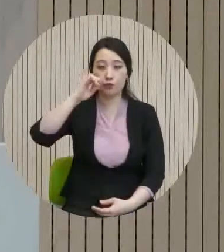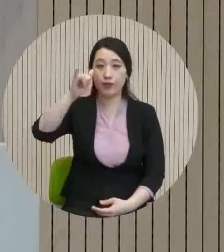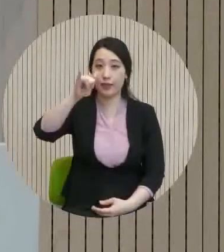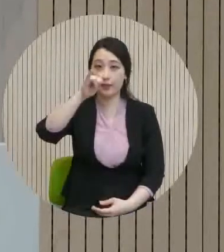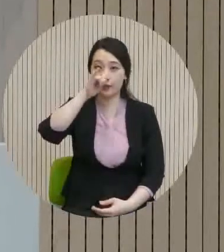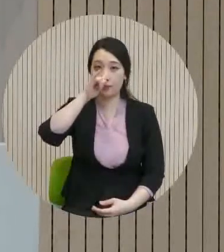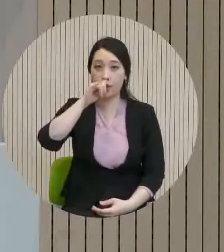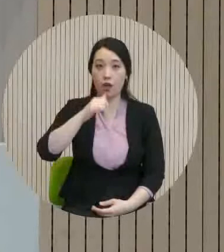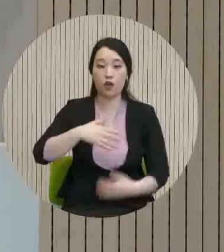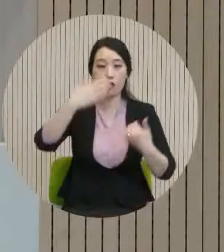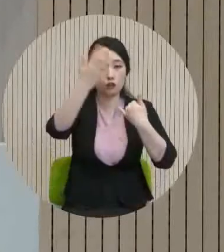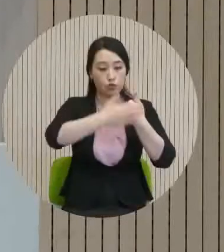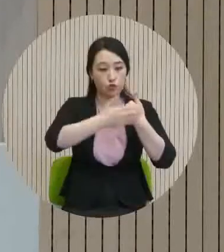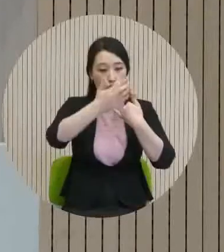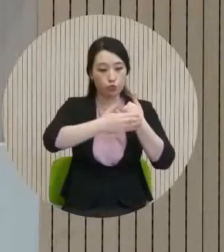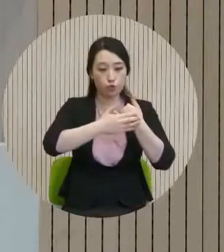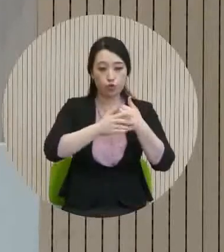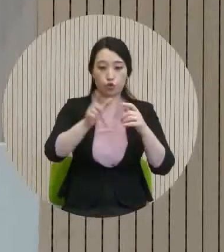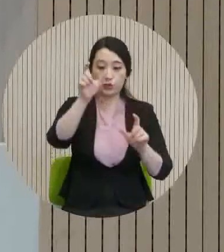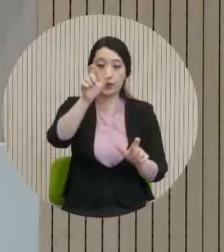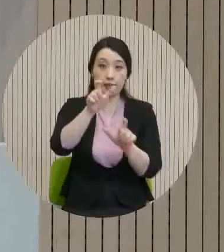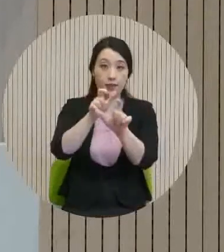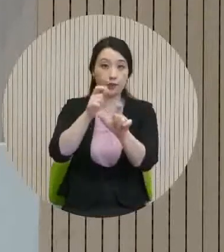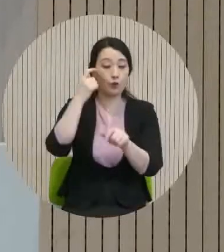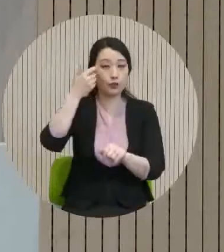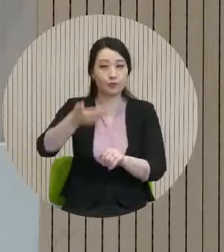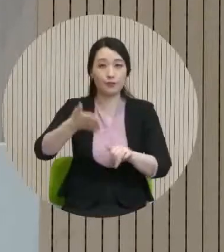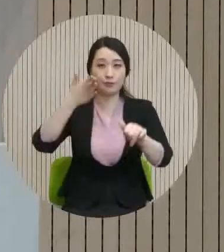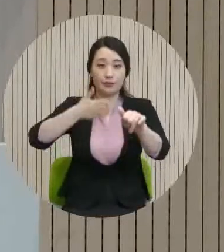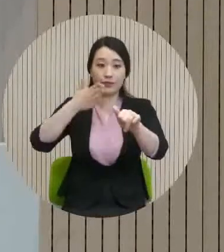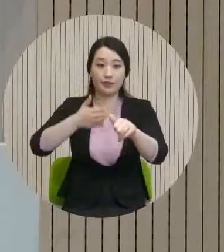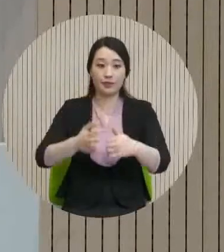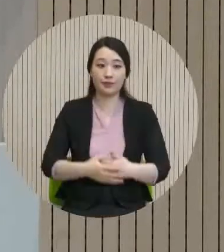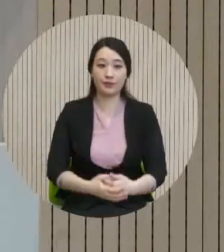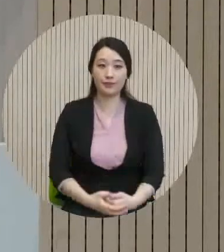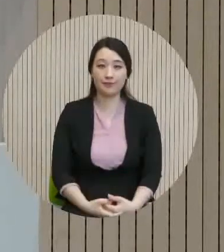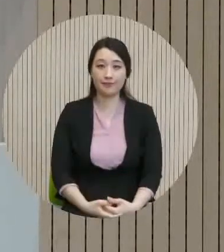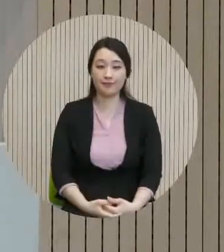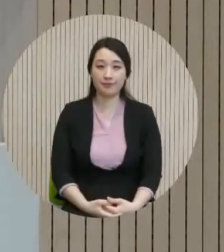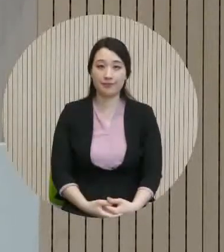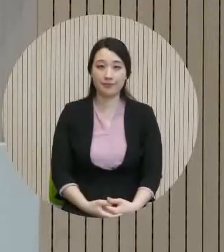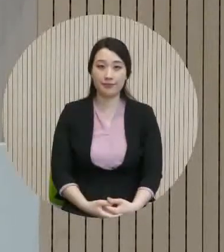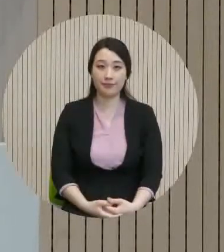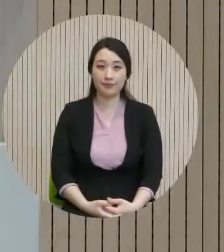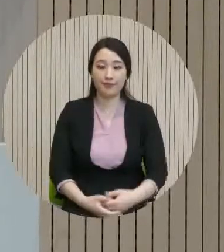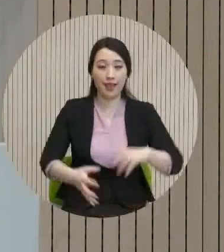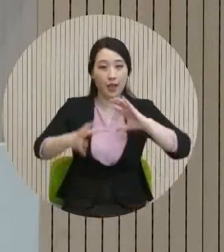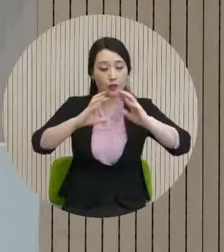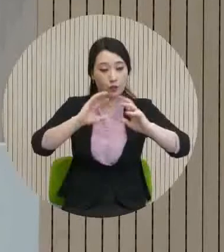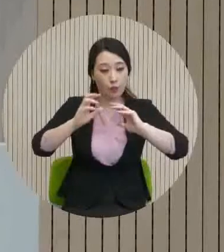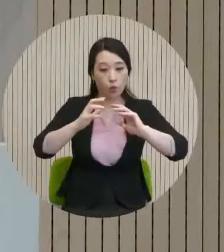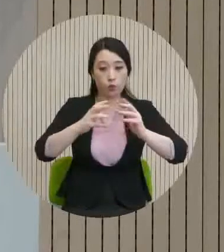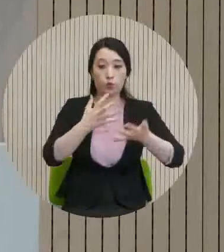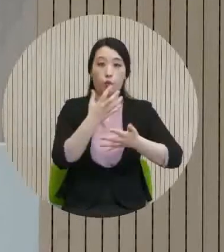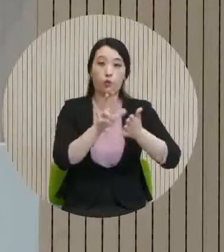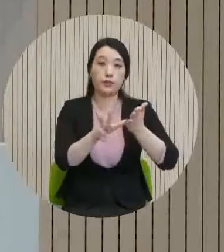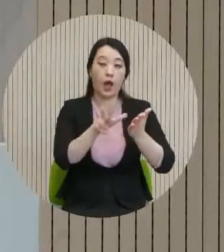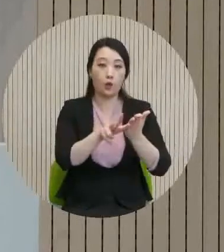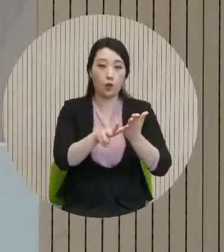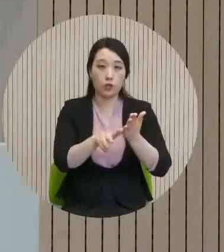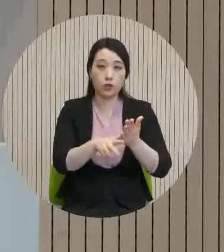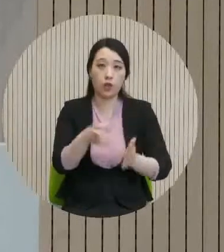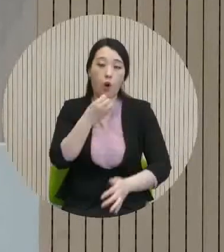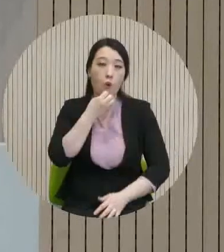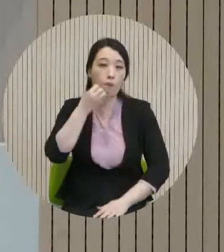So if you have any question, please leave it in the live chat on YouTube. Also, please refer to